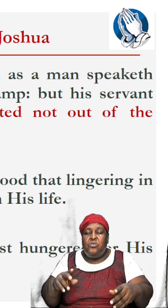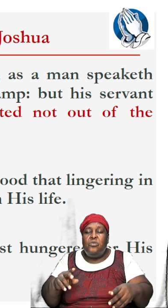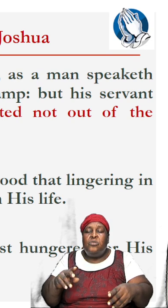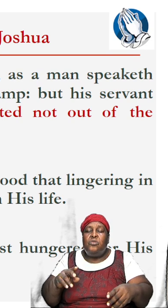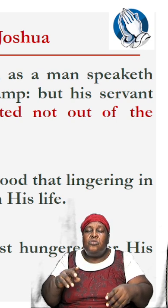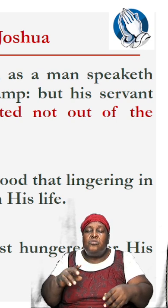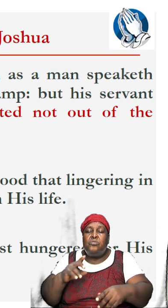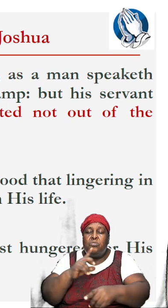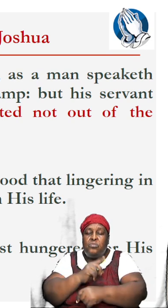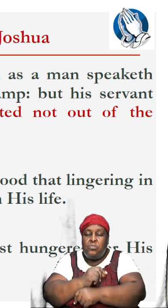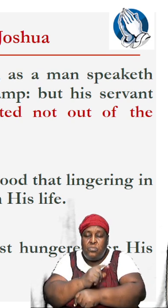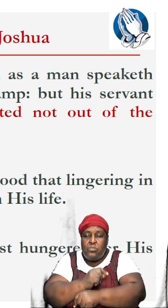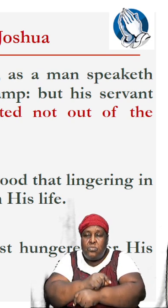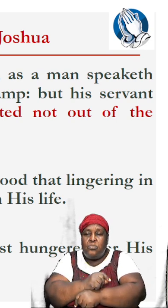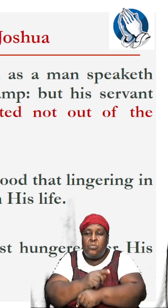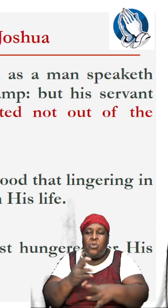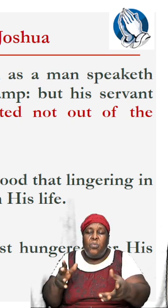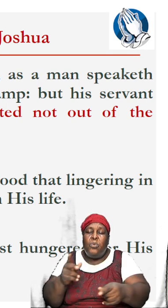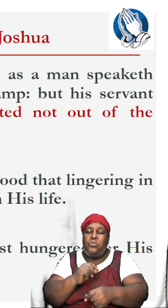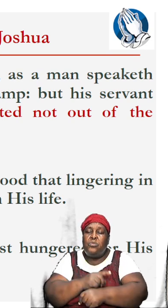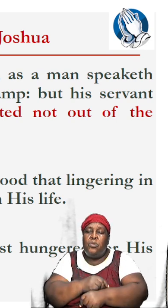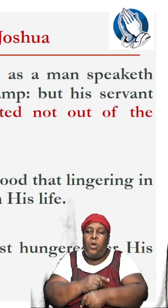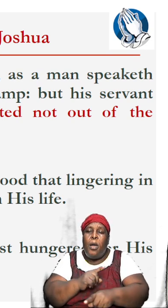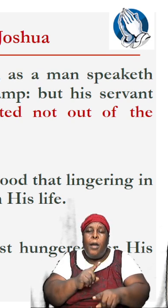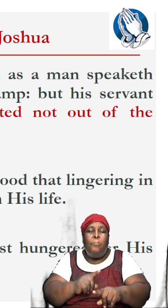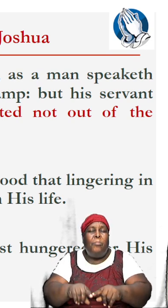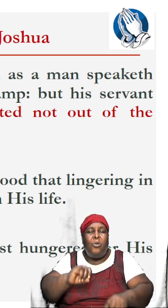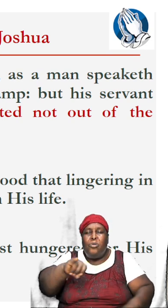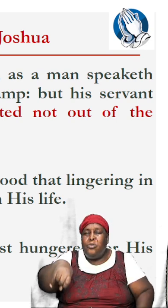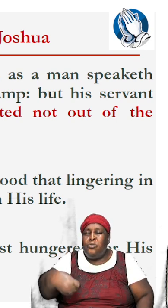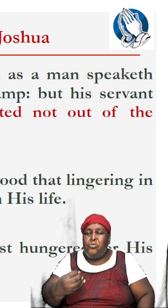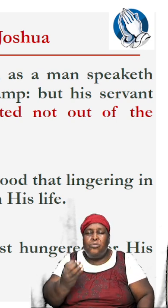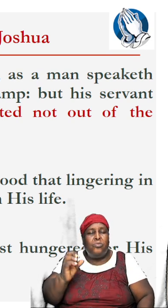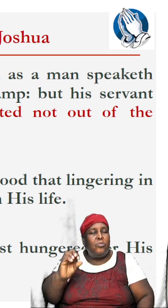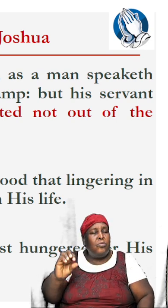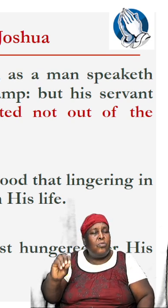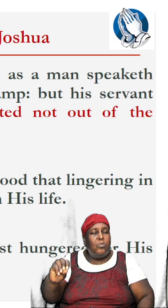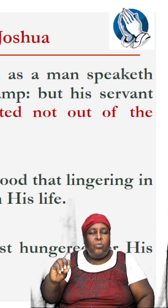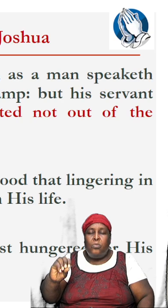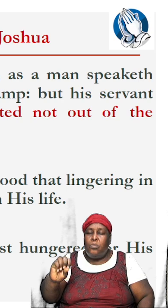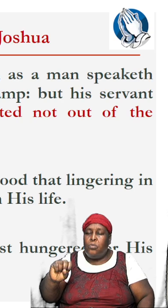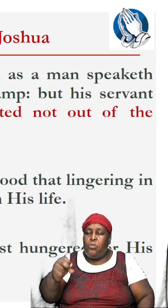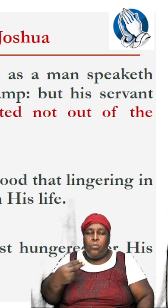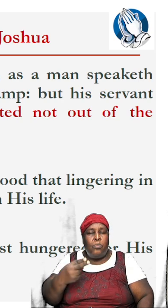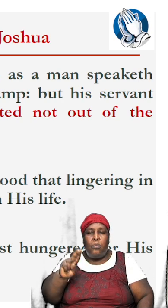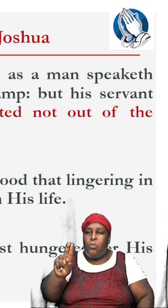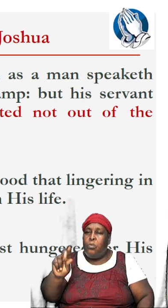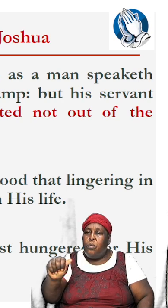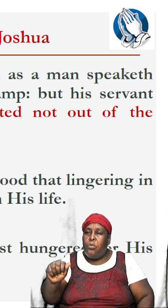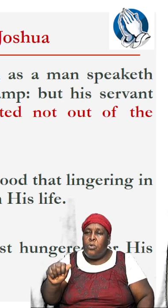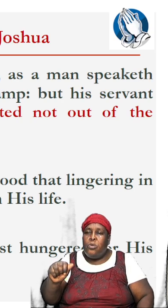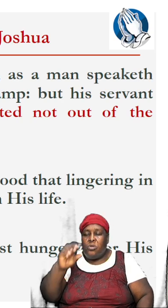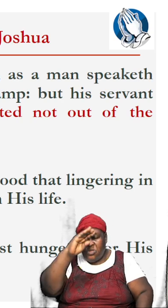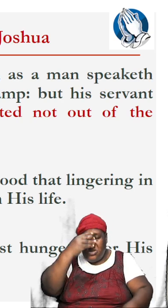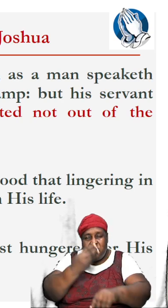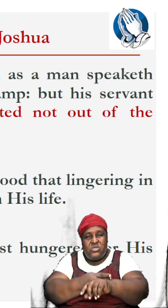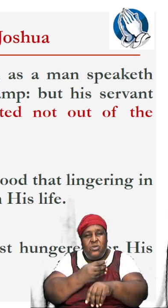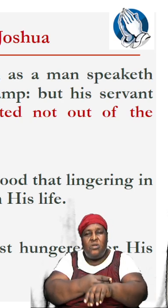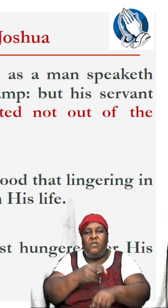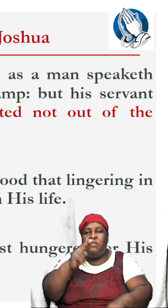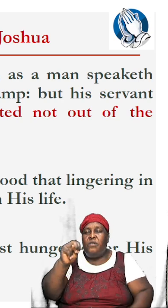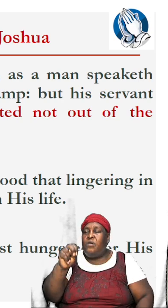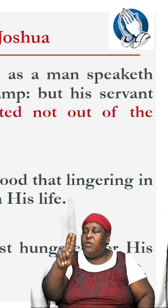But Joshua, my God, the son of Nun, a young man, the Bible said